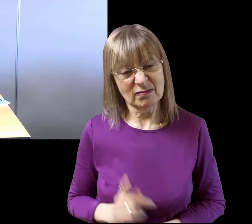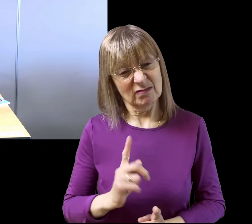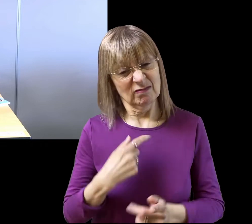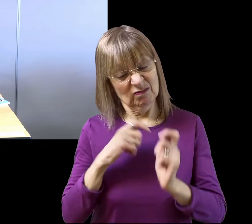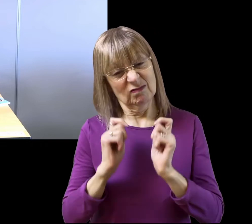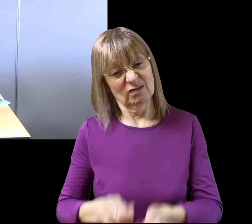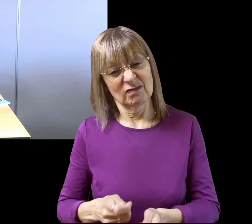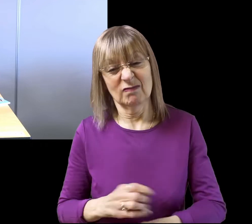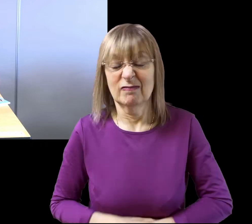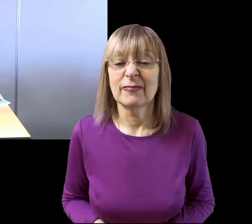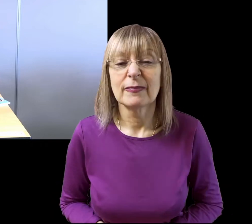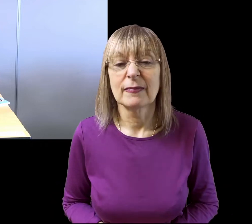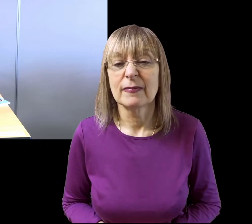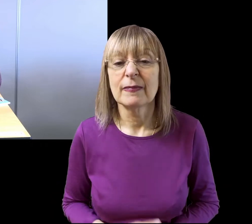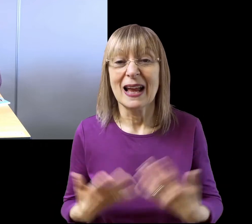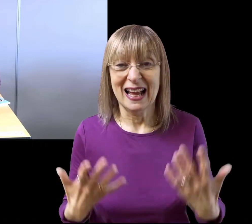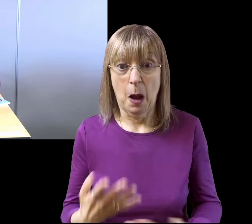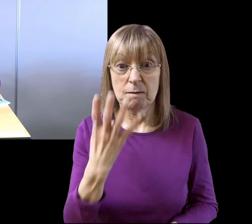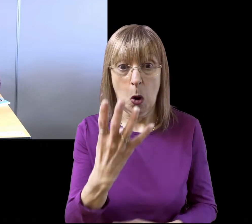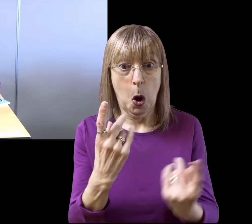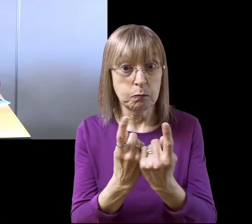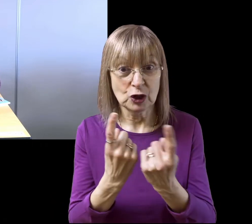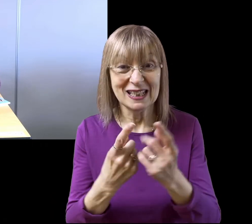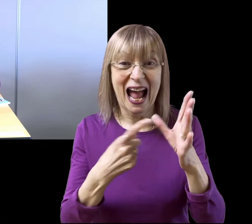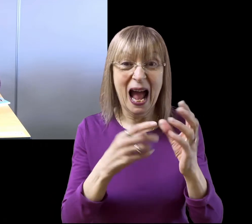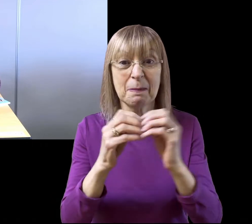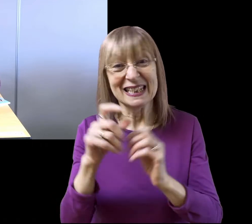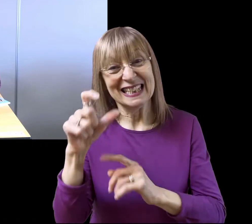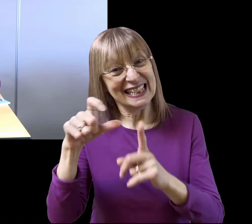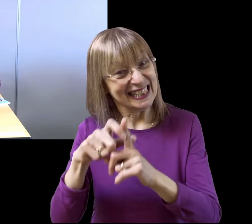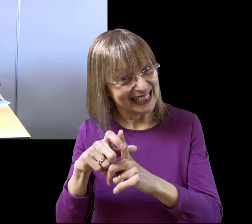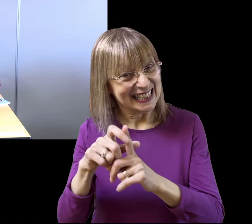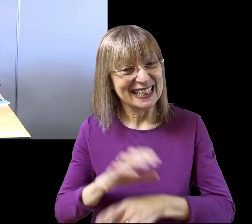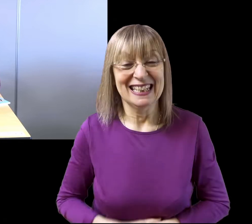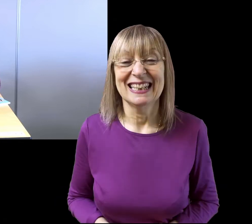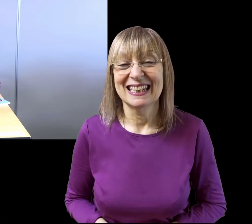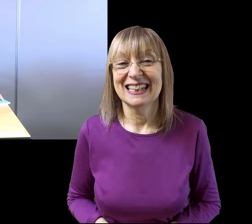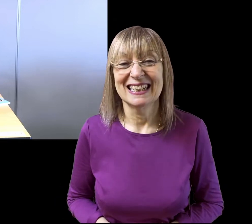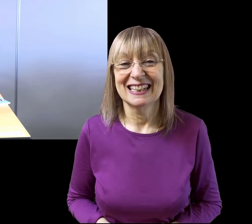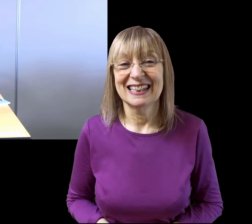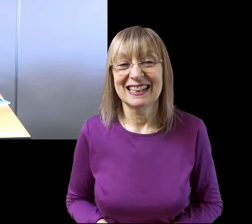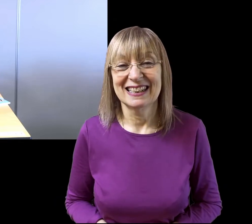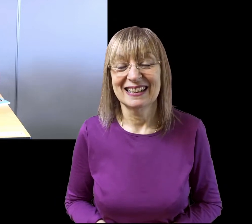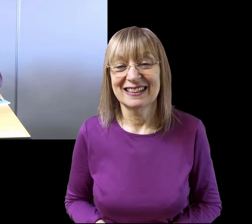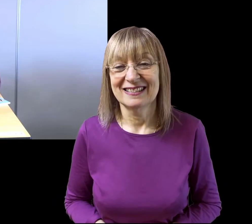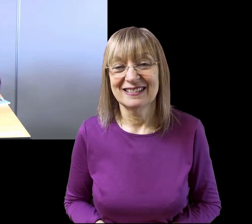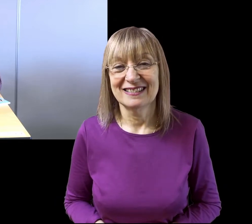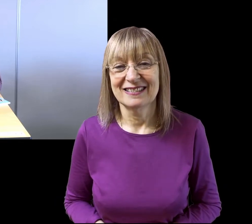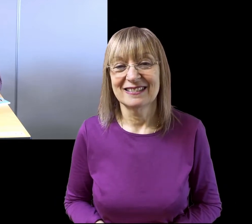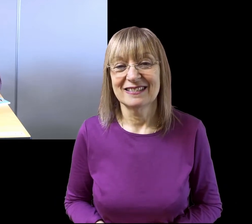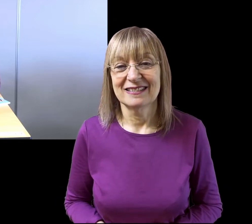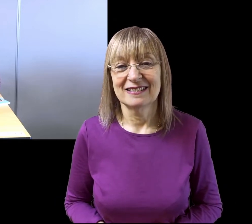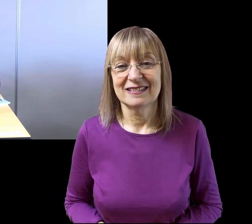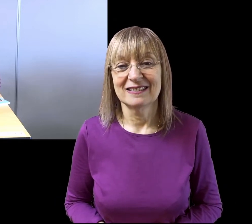delicious smelling. So this is my D. Right. We now have 4 objects, A, B, C and D. In fact, I don't know